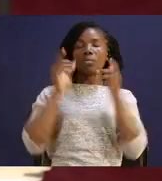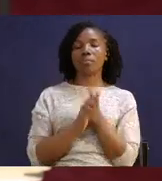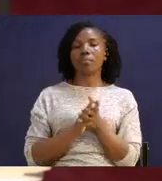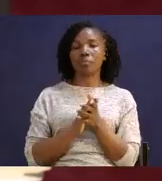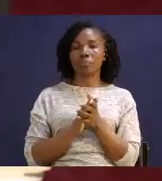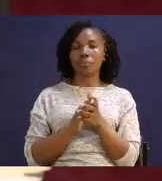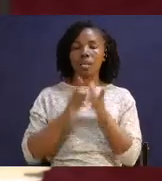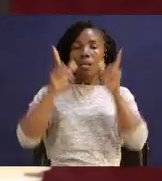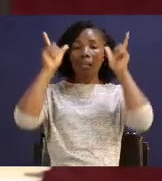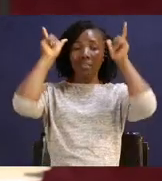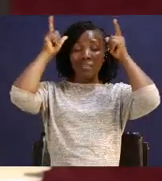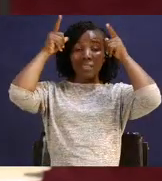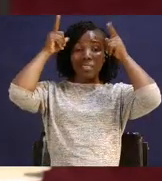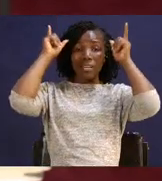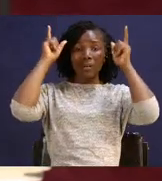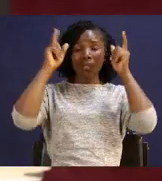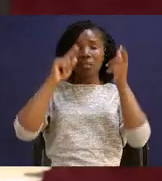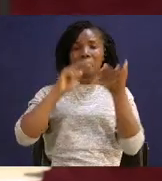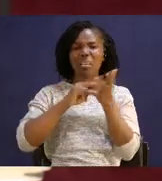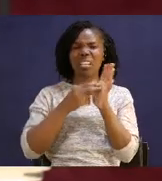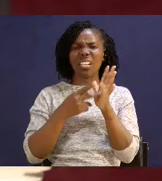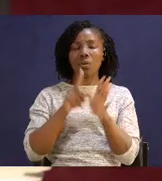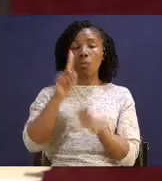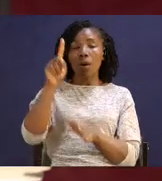for mother-in-law.